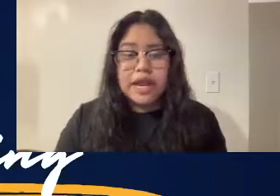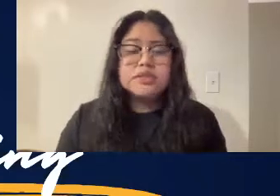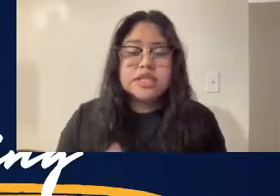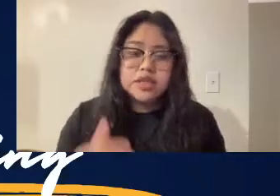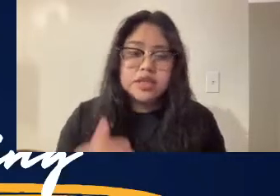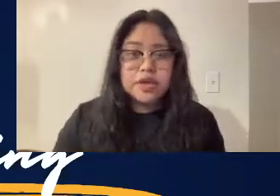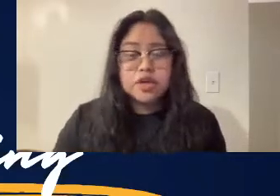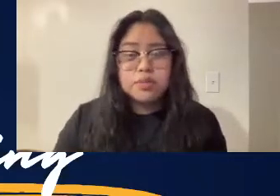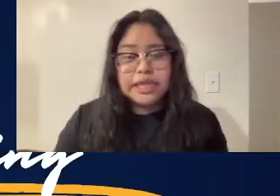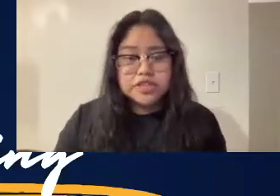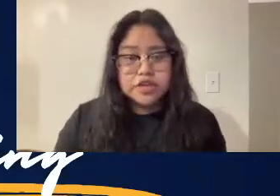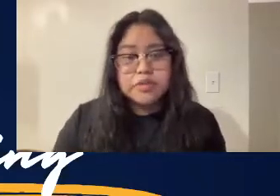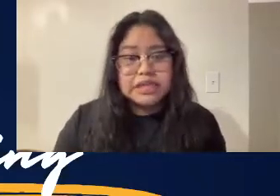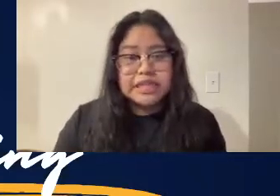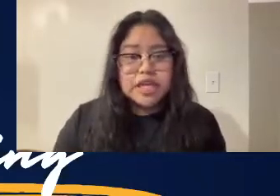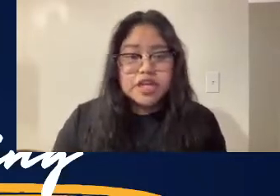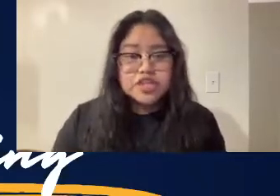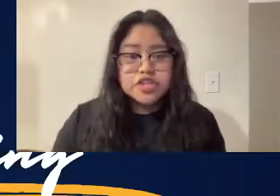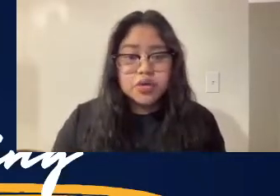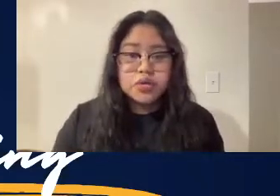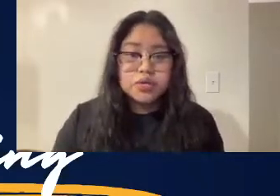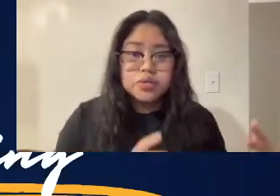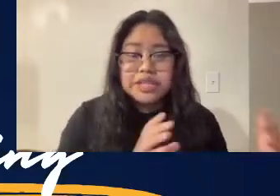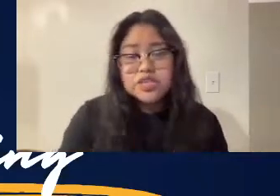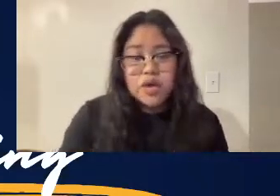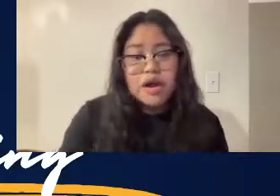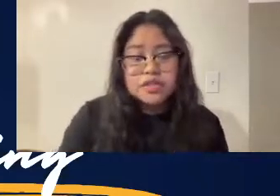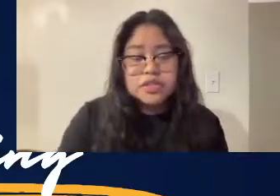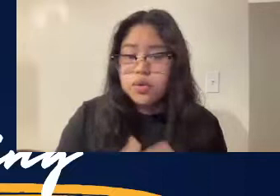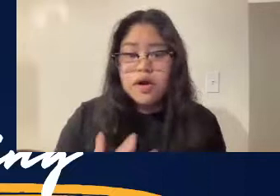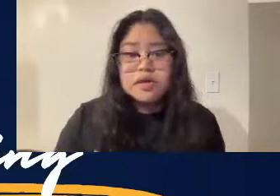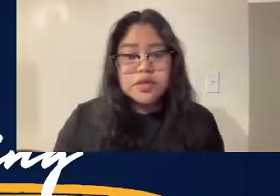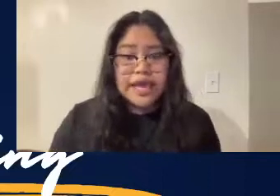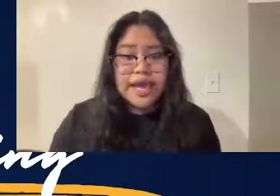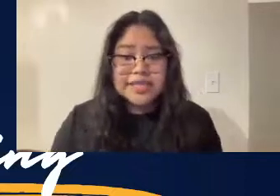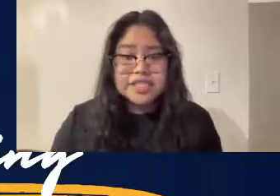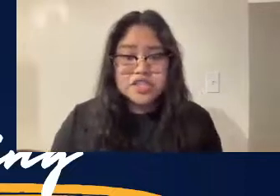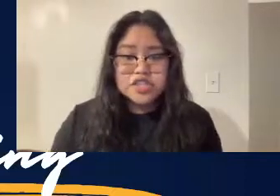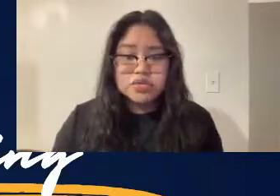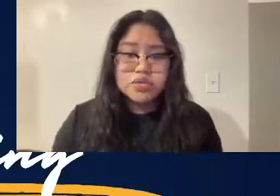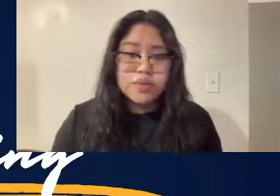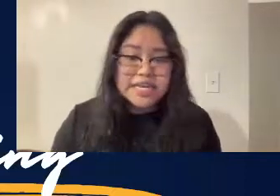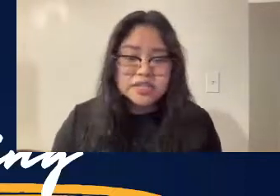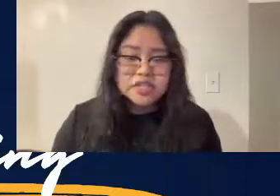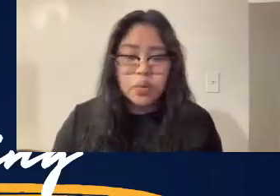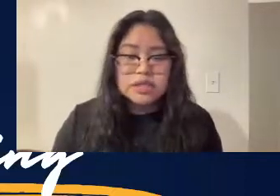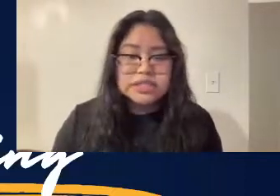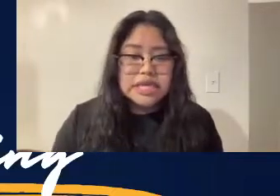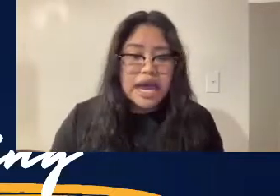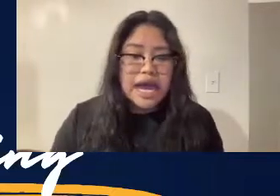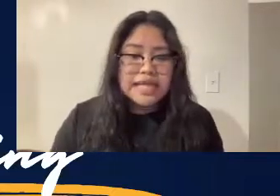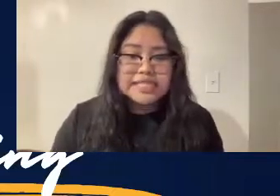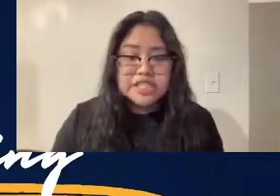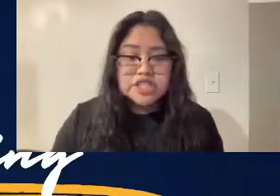on the ground, and you are there to mobilize your community. So through these rocks, you will also get access to training and